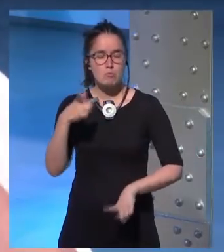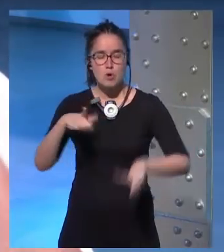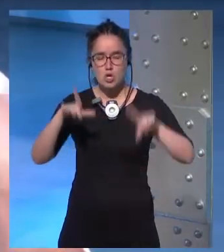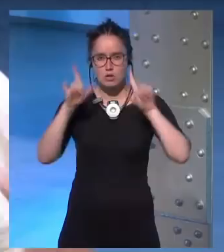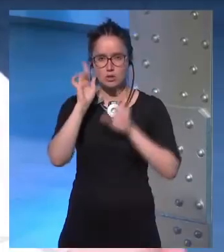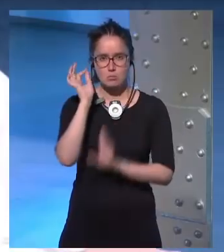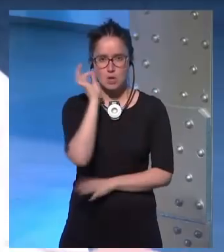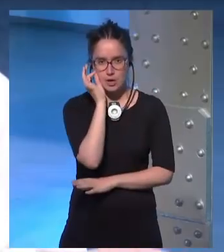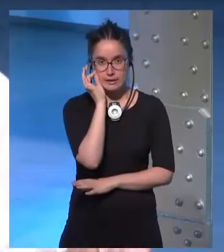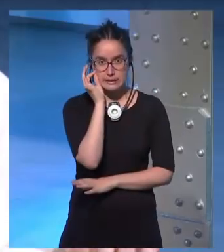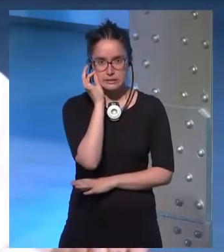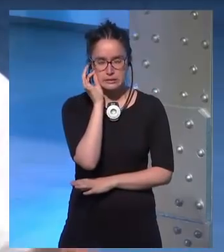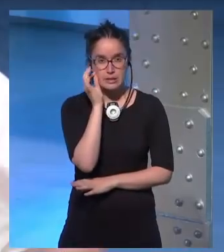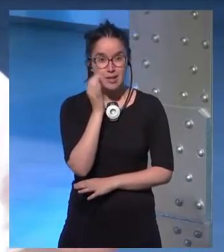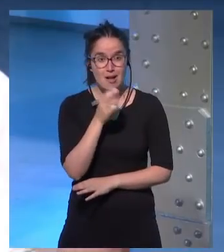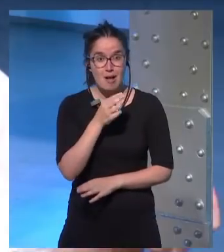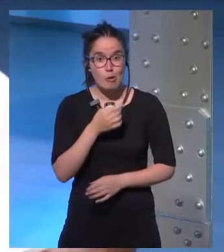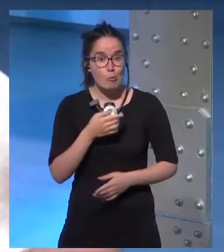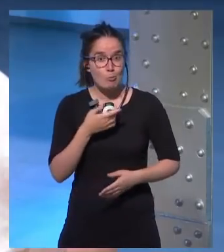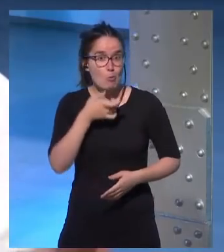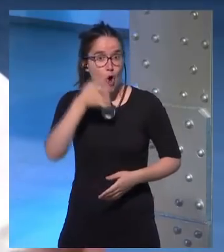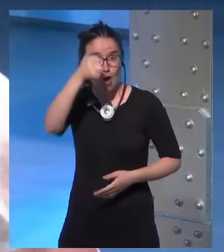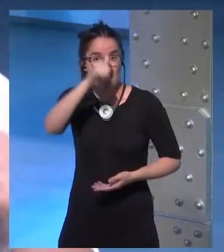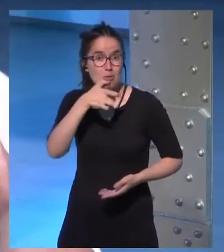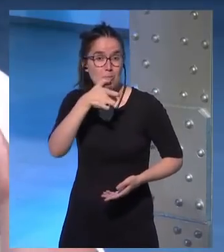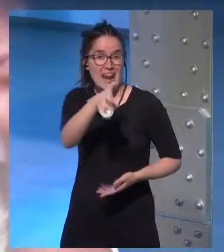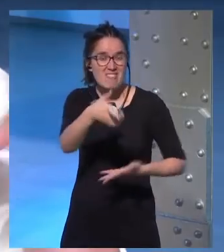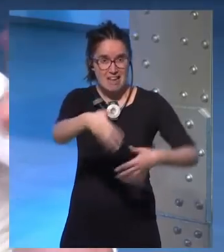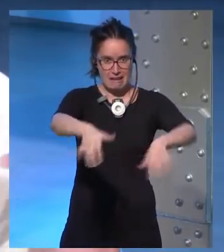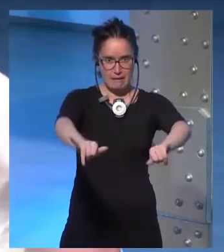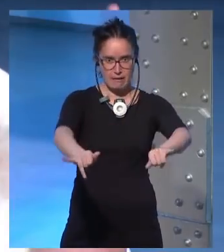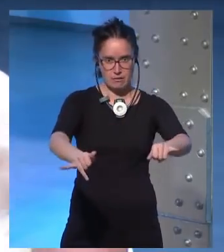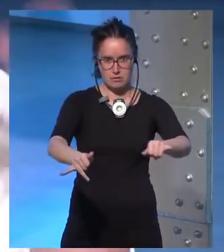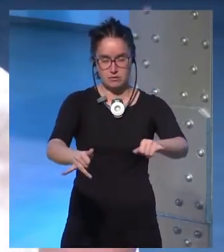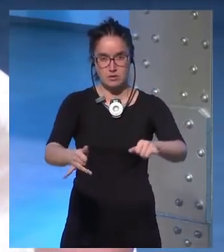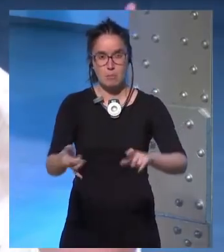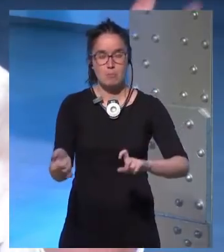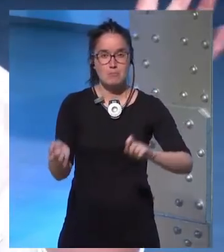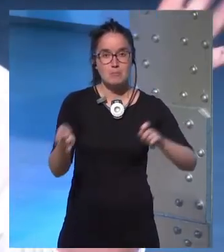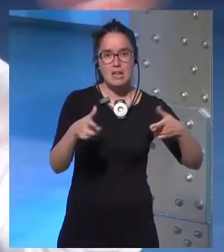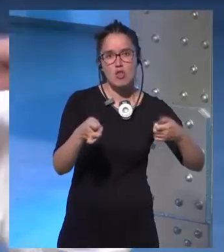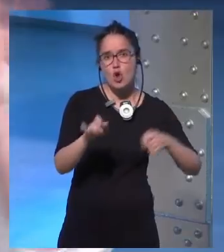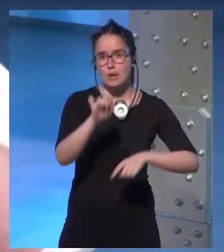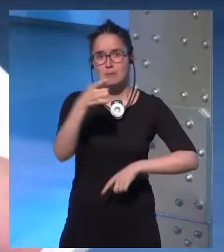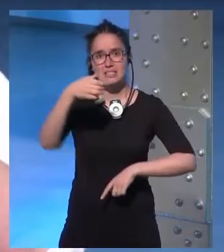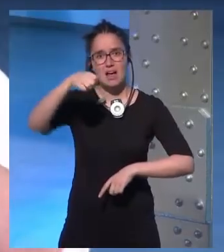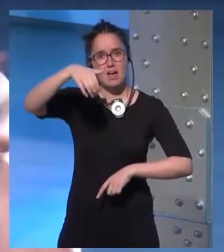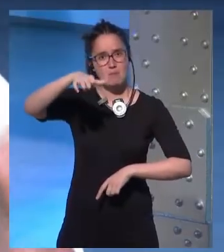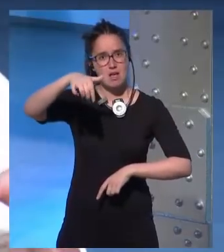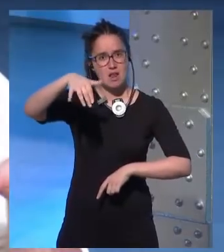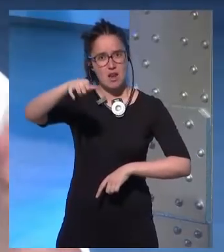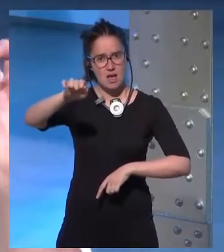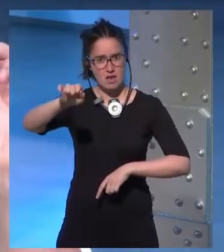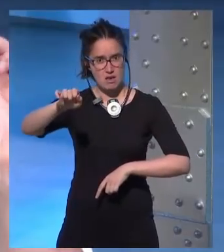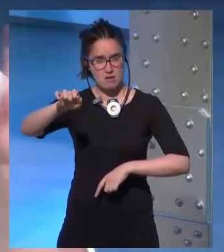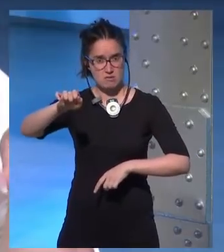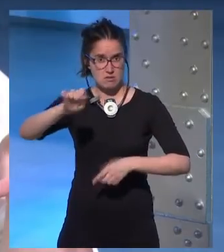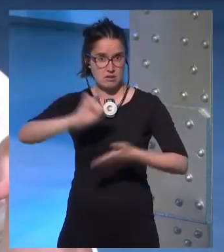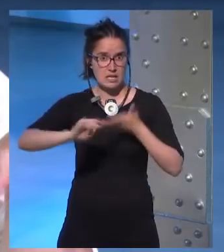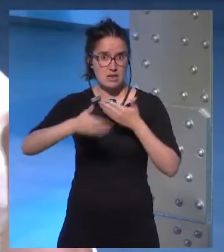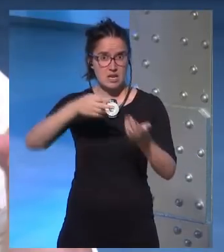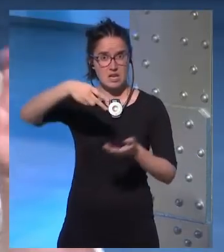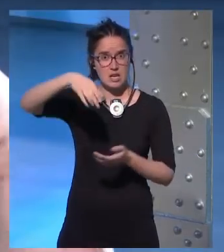And the closest they could come was Ammonite by Nicola Griffith, but she still, of course, there's 3 astronauts who come to an all-female world, but